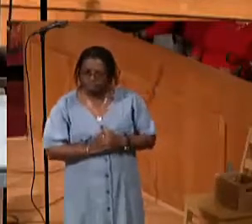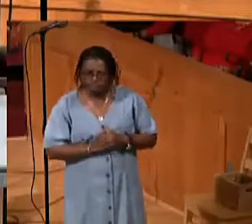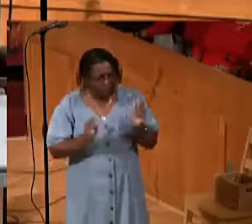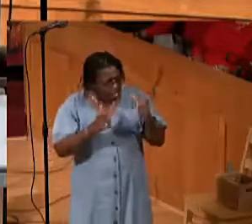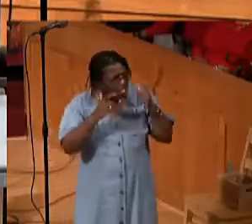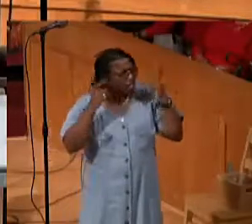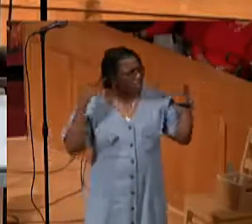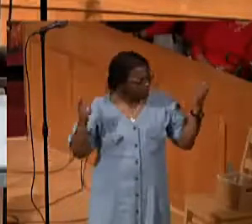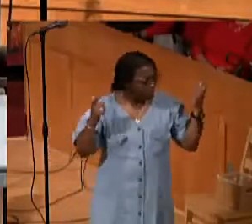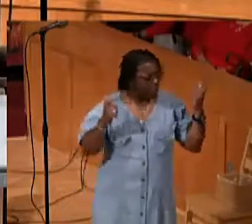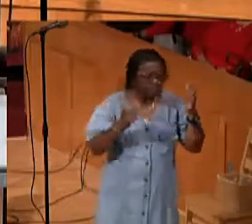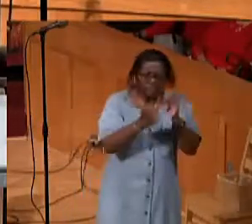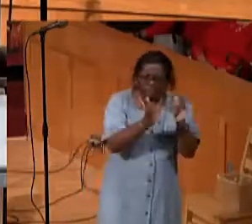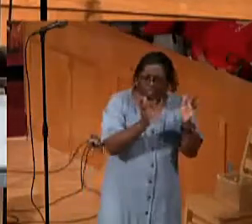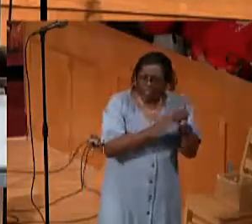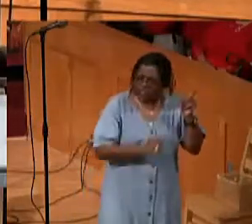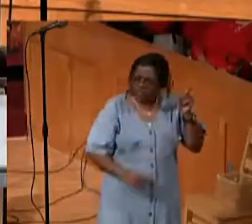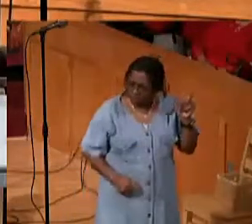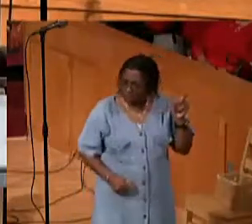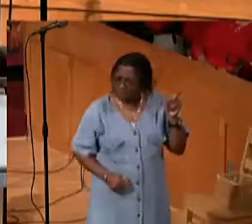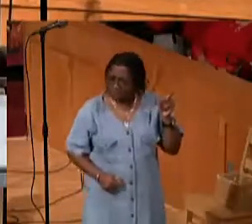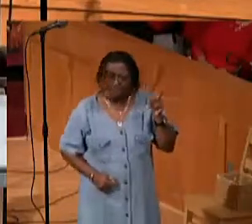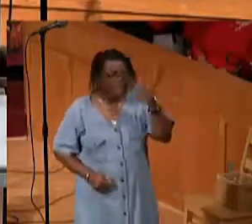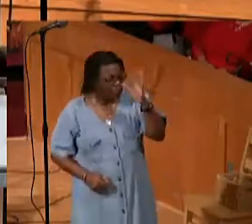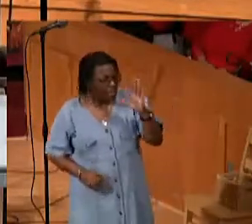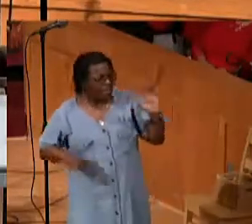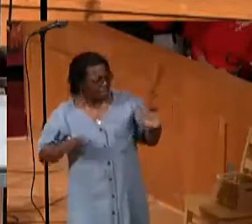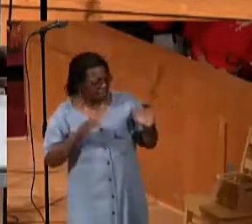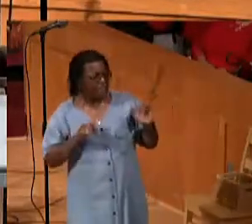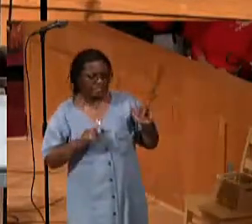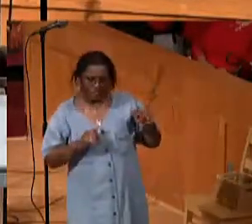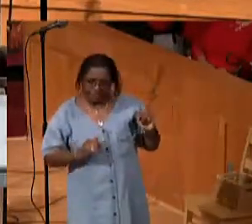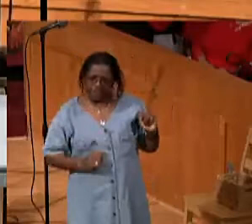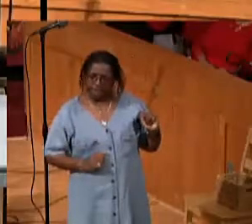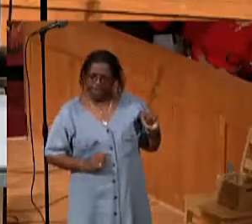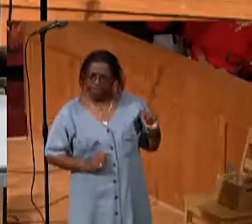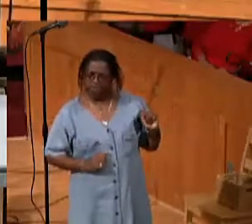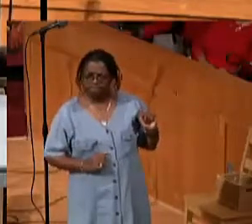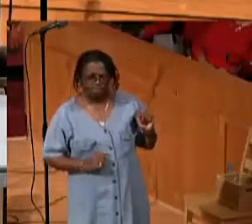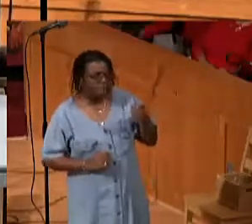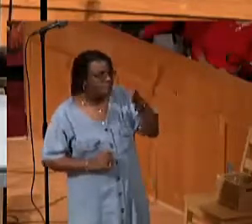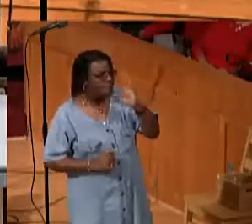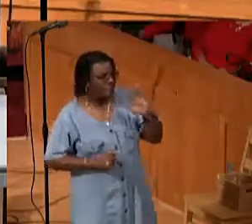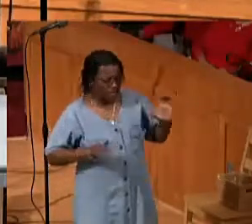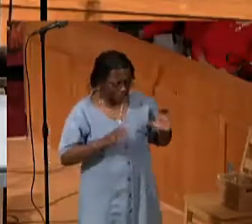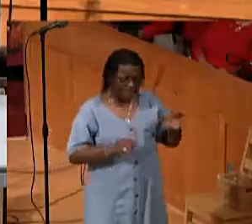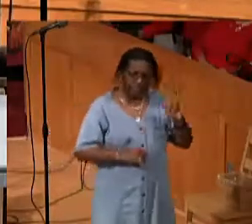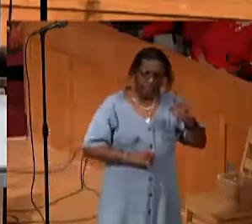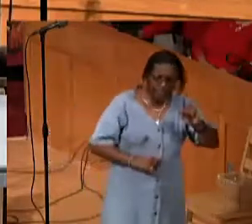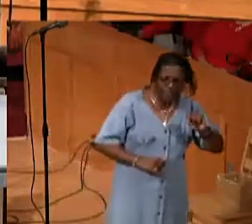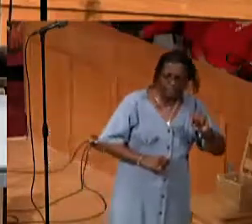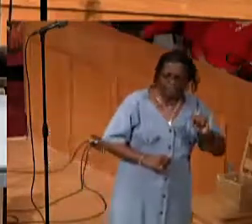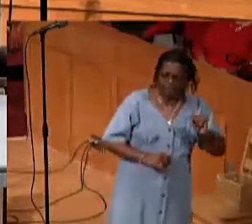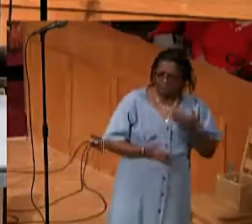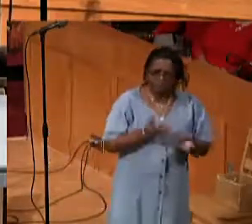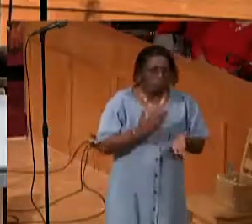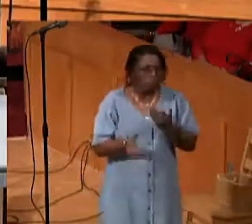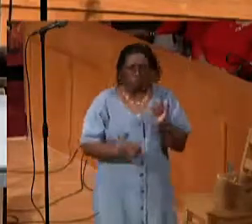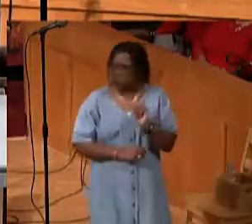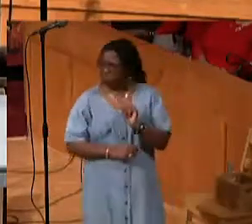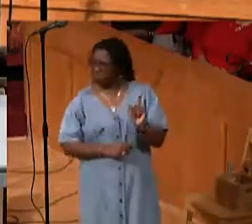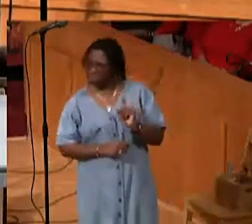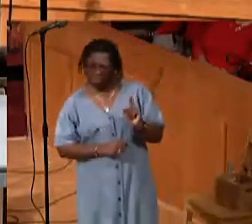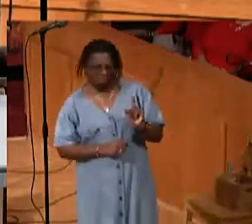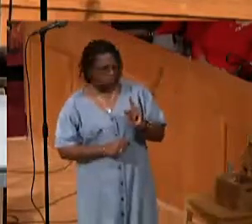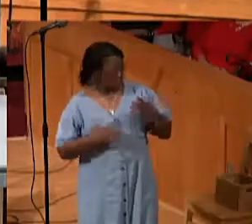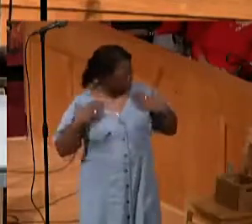him. Enlarge him. Tell people, amen, God did it. Tell them, whatever happens, wherever you are, whatever you're